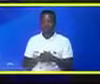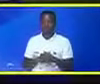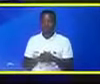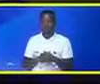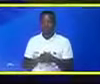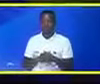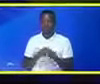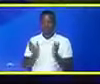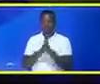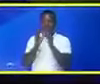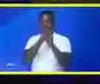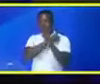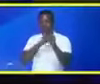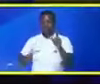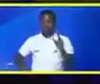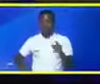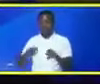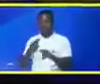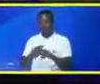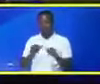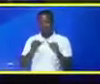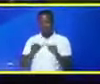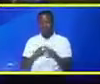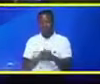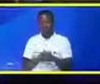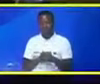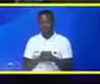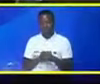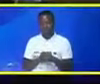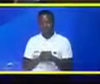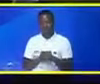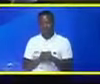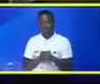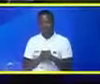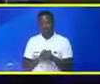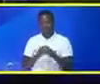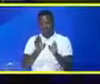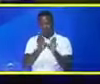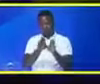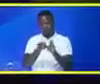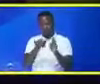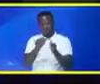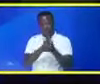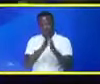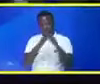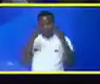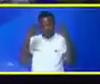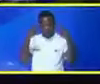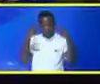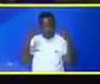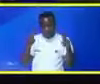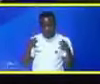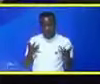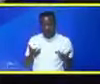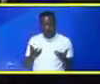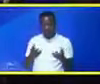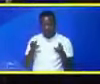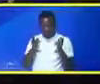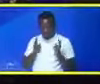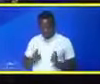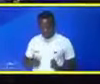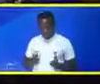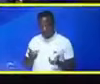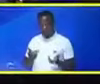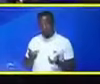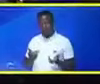Praise the name of the Lord. All right, so let's get to business. Doors can be circumstances, human